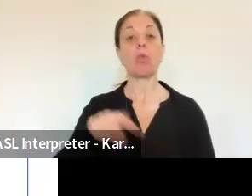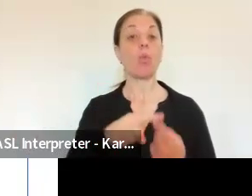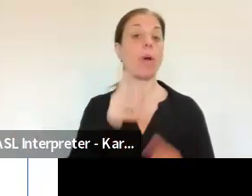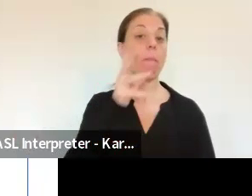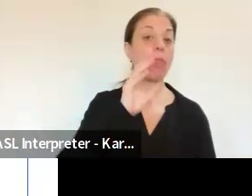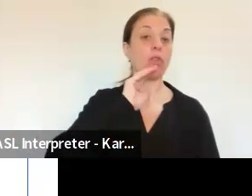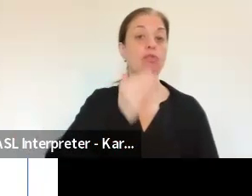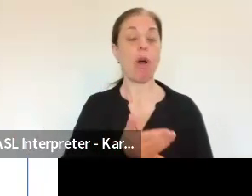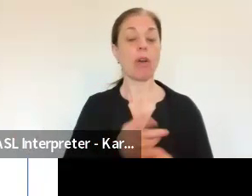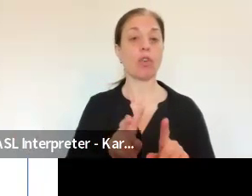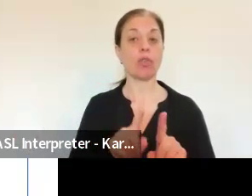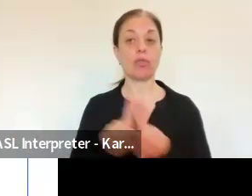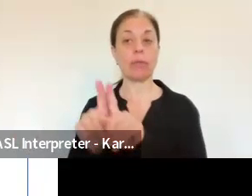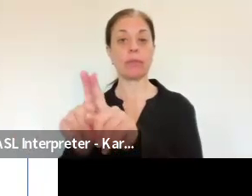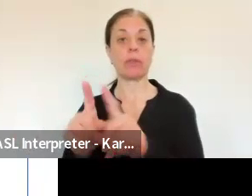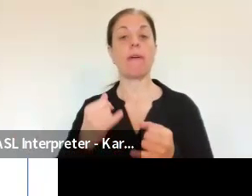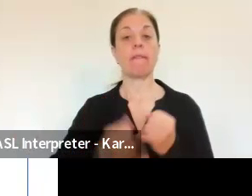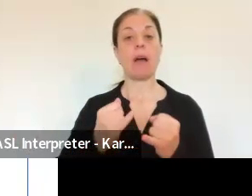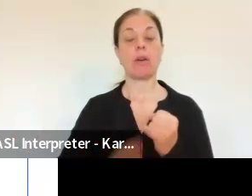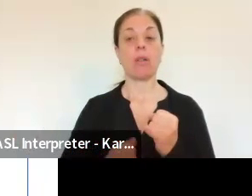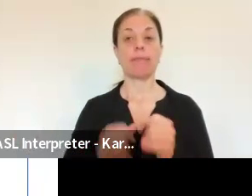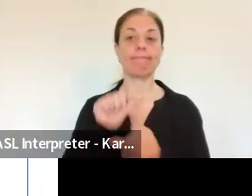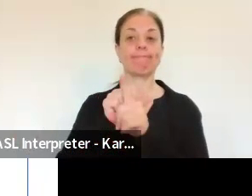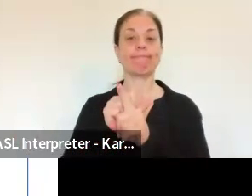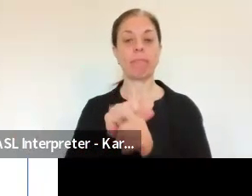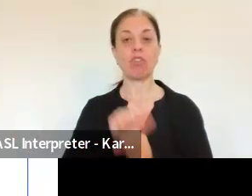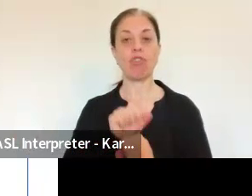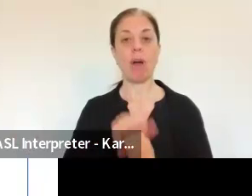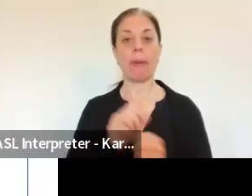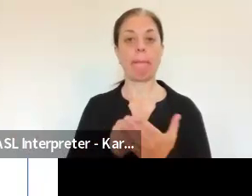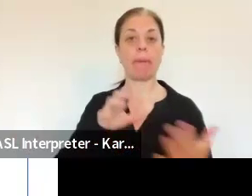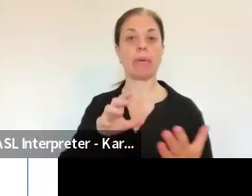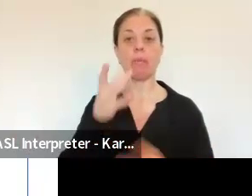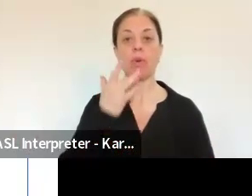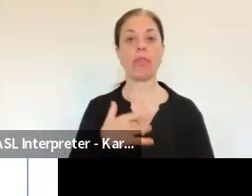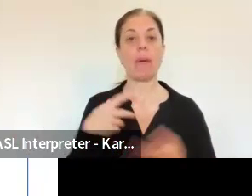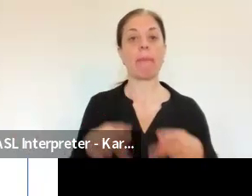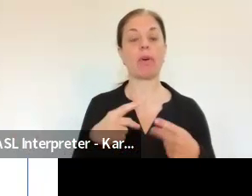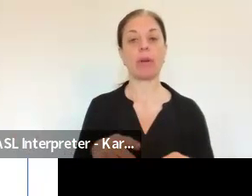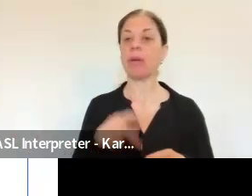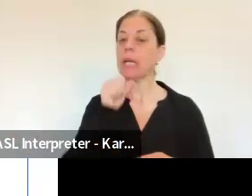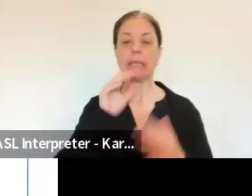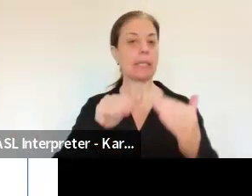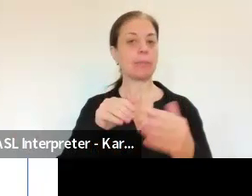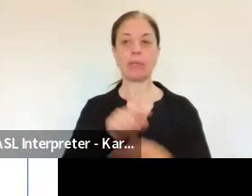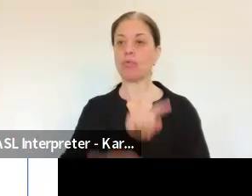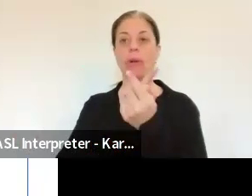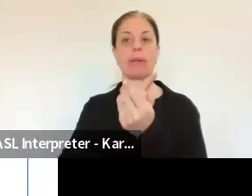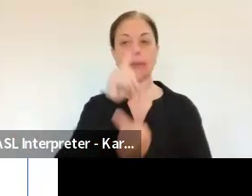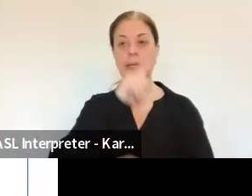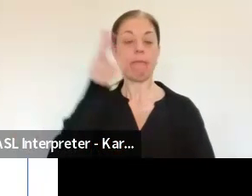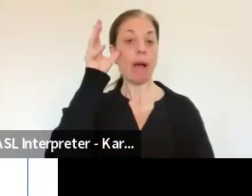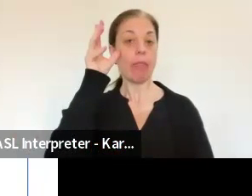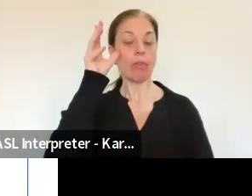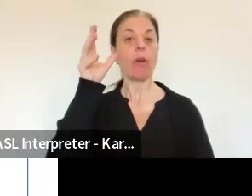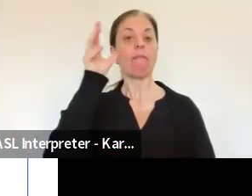mother-daughter grifters set out on their final job at billionaire Russ Sutherland's birthday party, she doesn't expect to run into her stepfather, Liam, and his